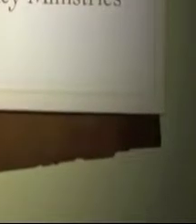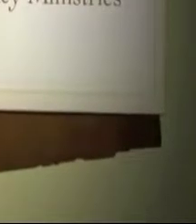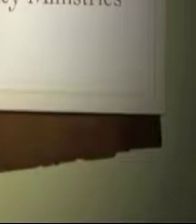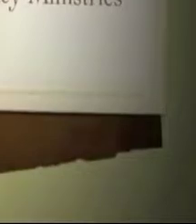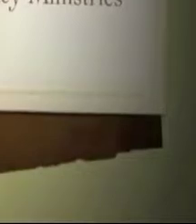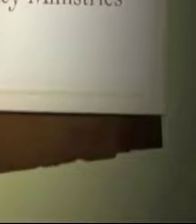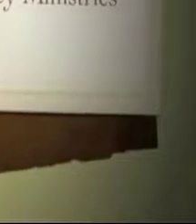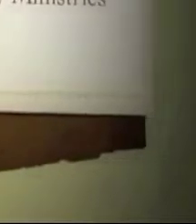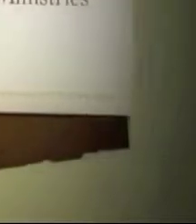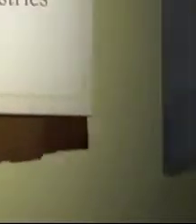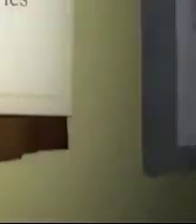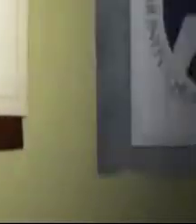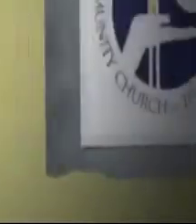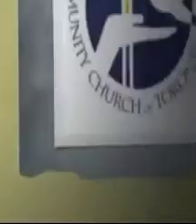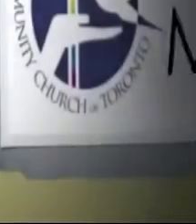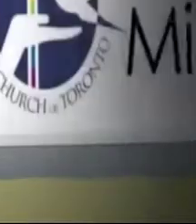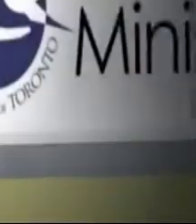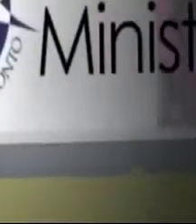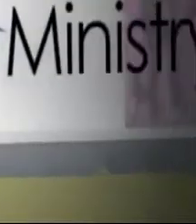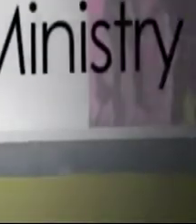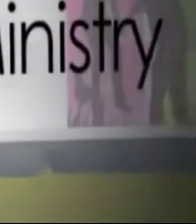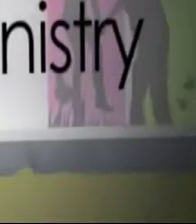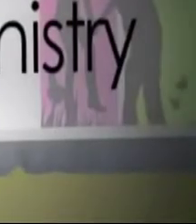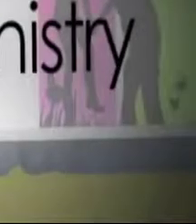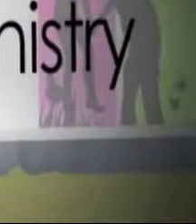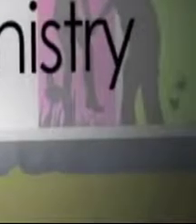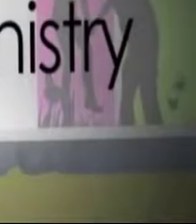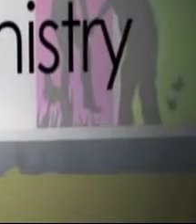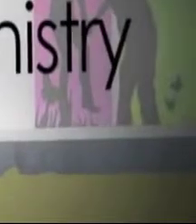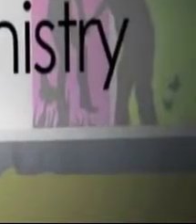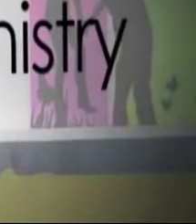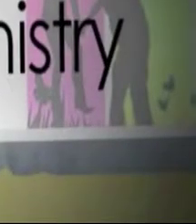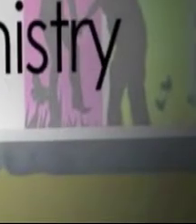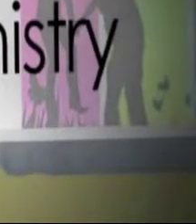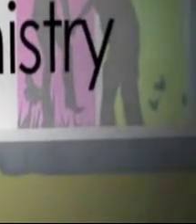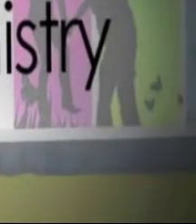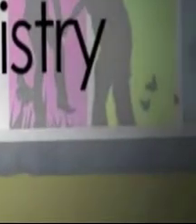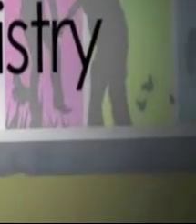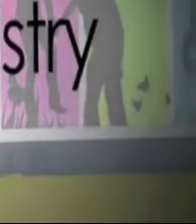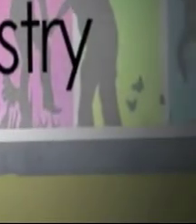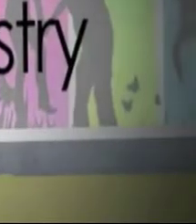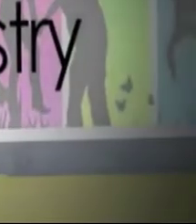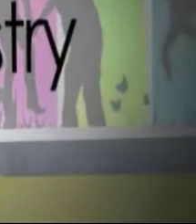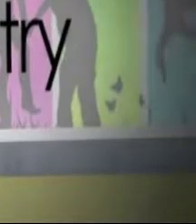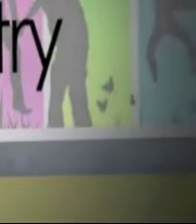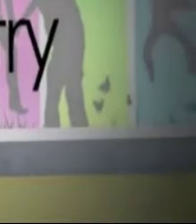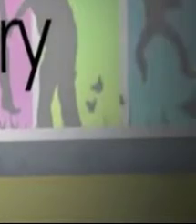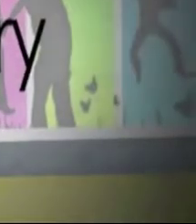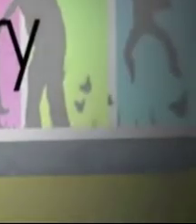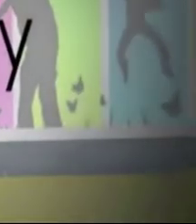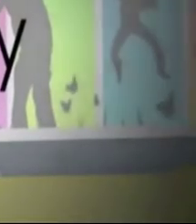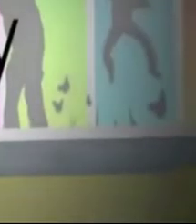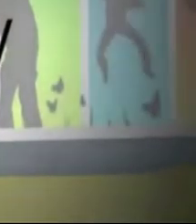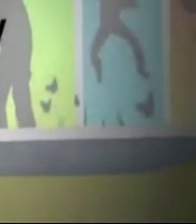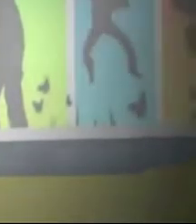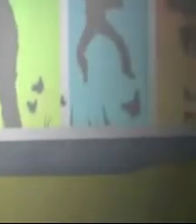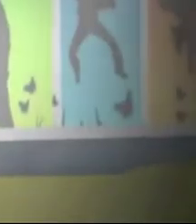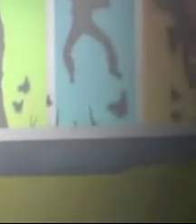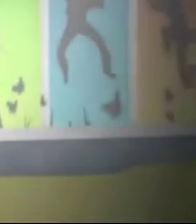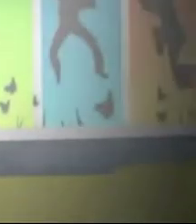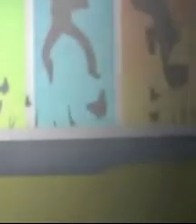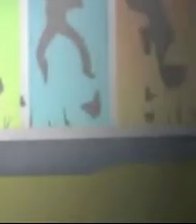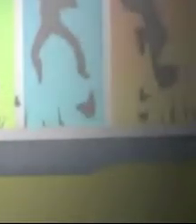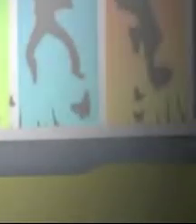Imagine a community supporting the needs of families who wish to ground their children in a spirituality that celebrates love and